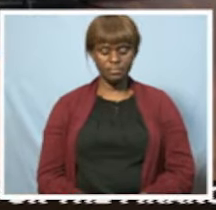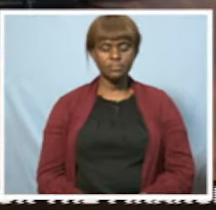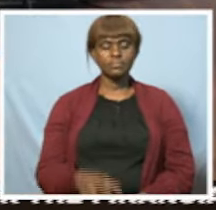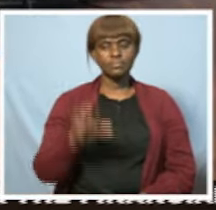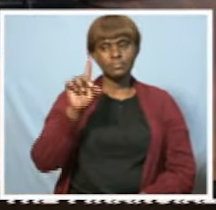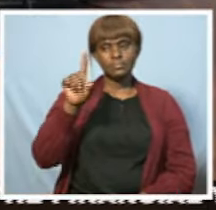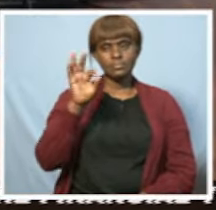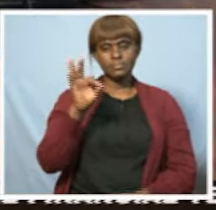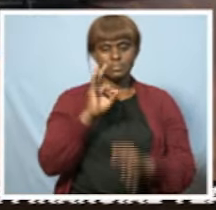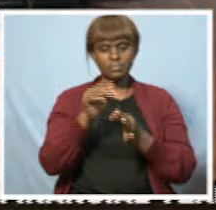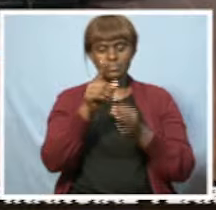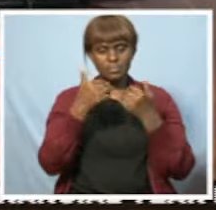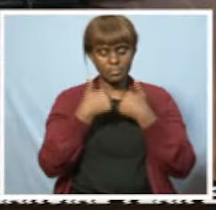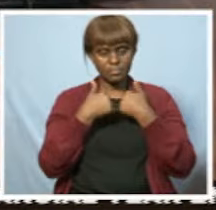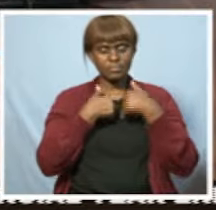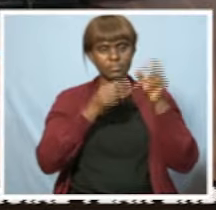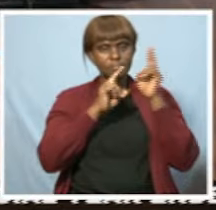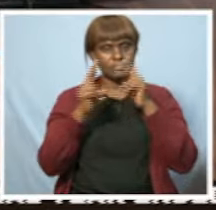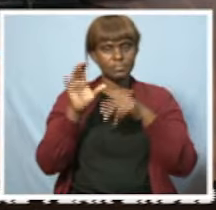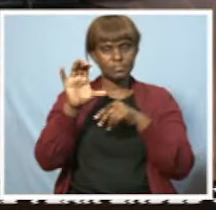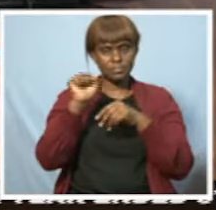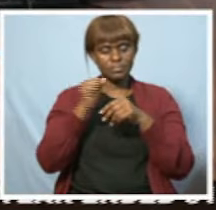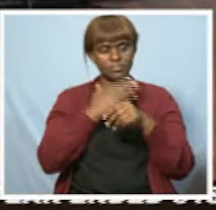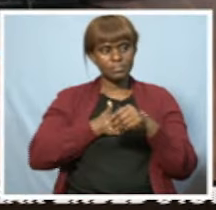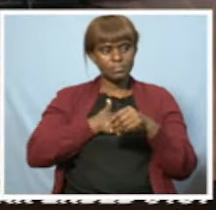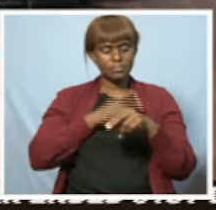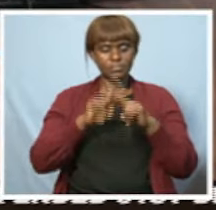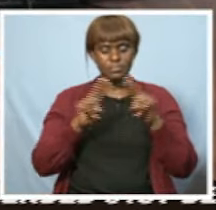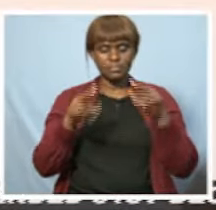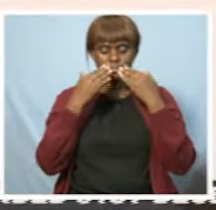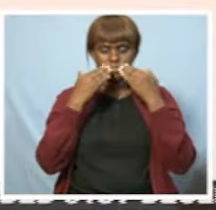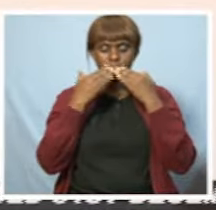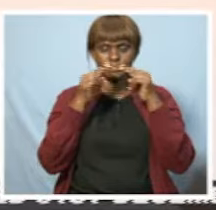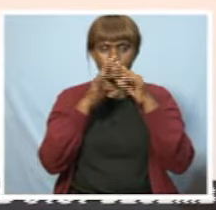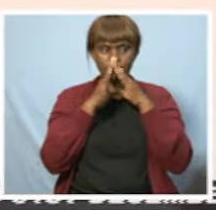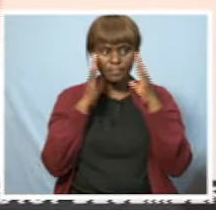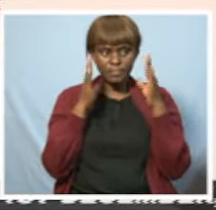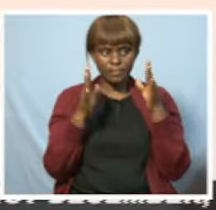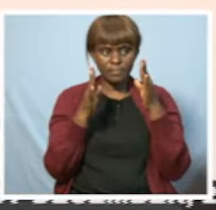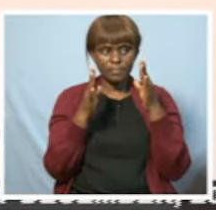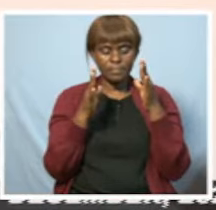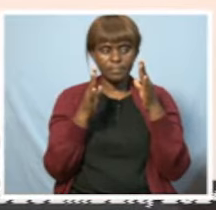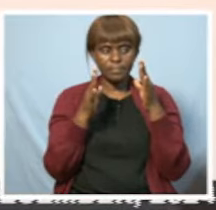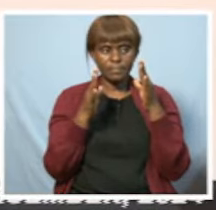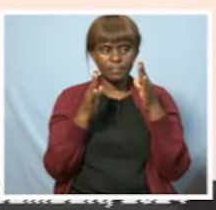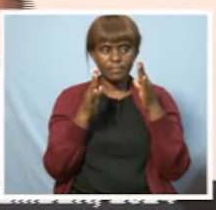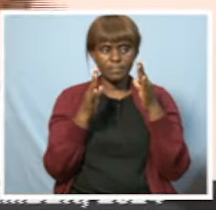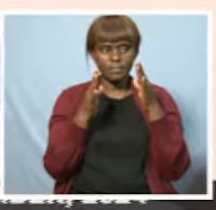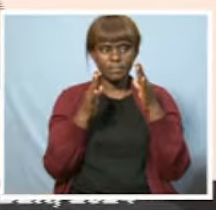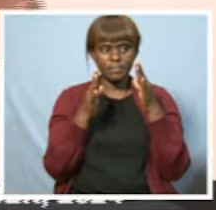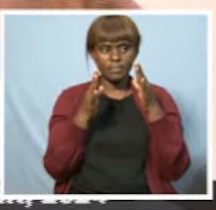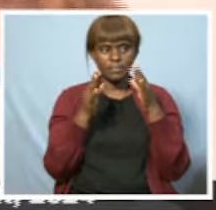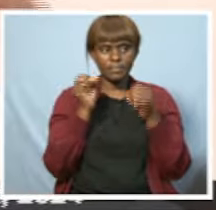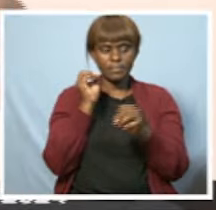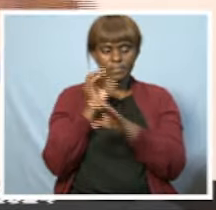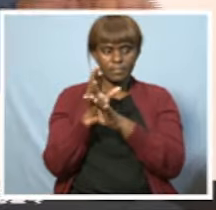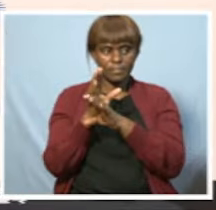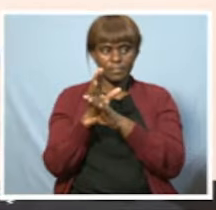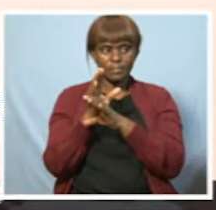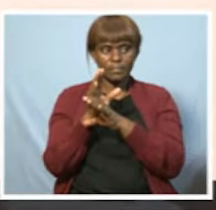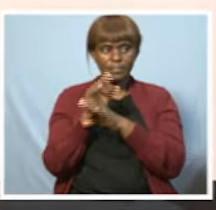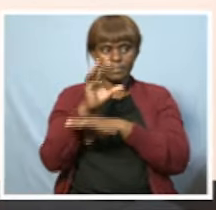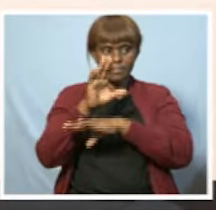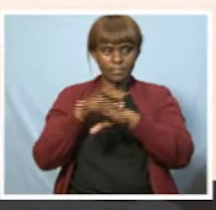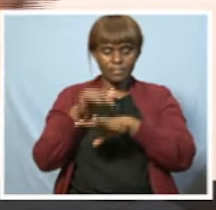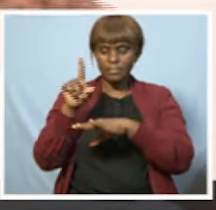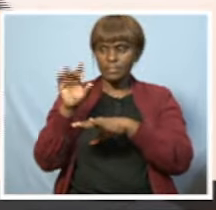DF, if you have the answer. Yes, please, yes. Oh, Chair, thank you very much. Maybe since you're already, you're almost calling